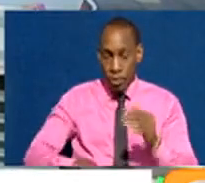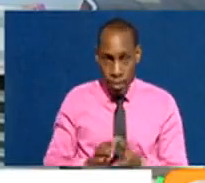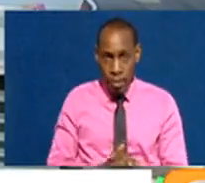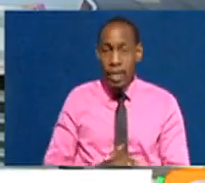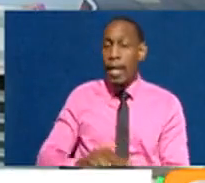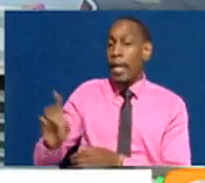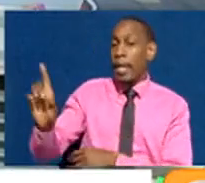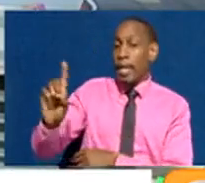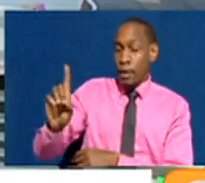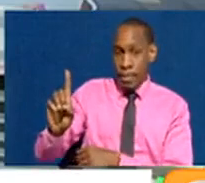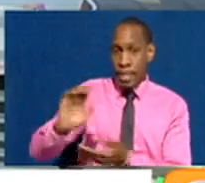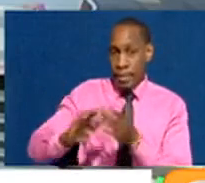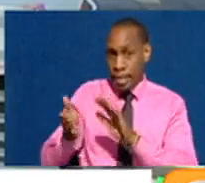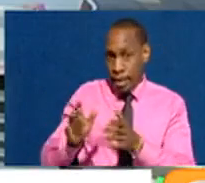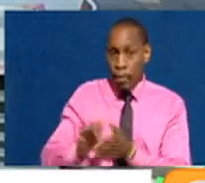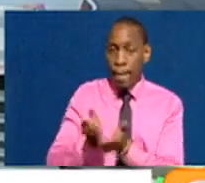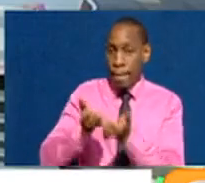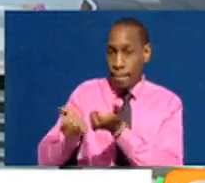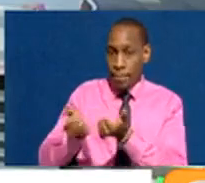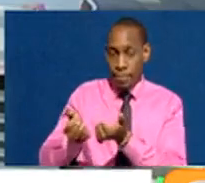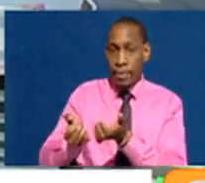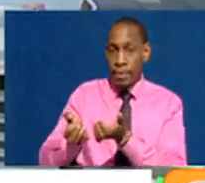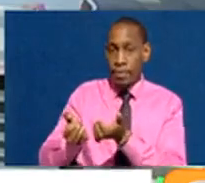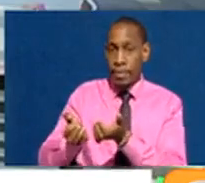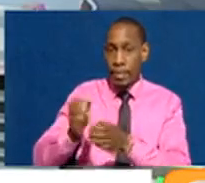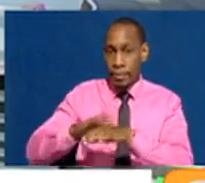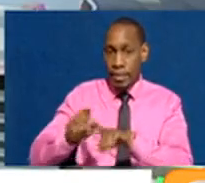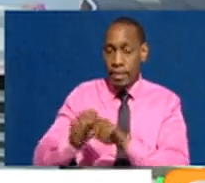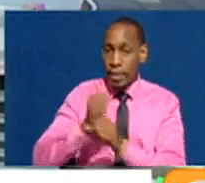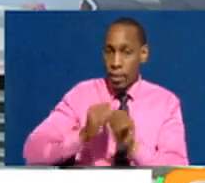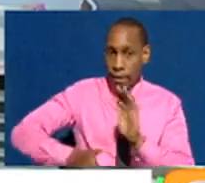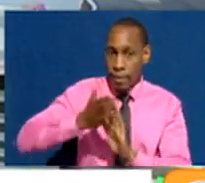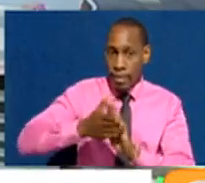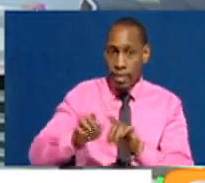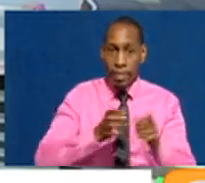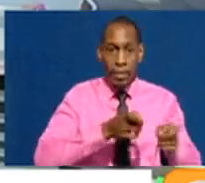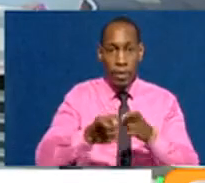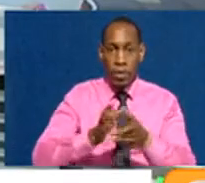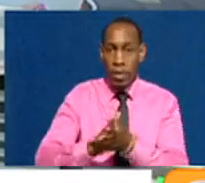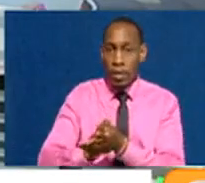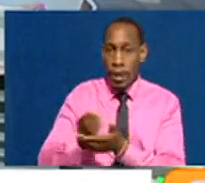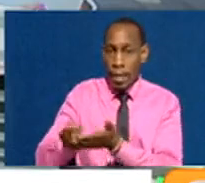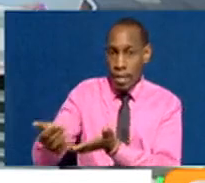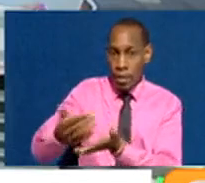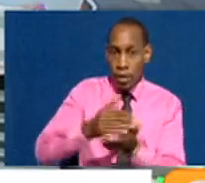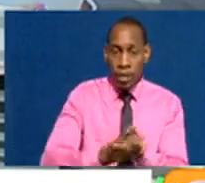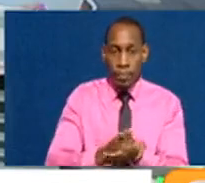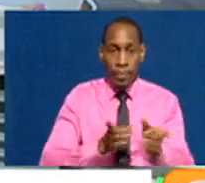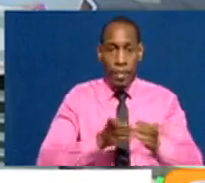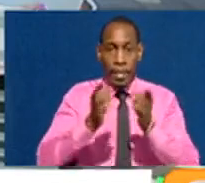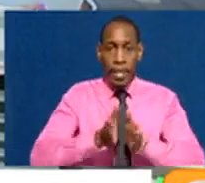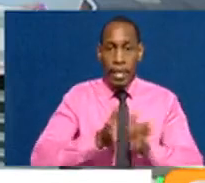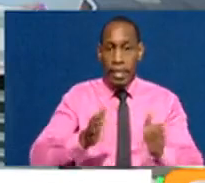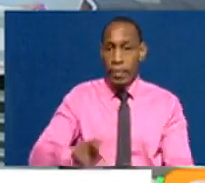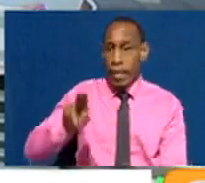that Nairobi becomes business-friendly and efficient in the handling of remittances. Director General of